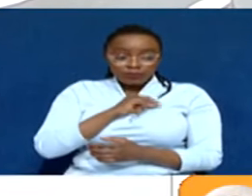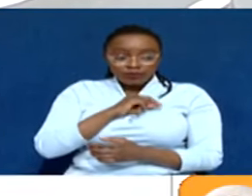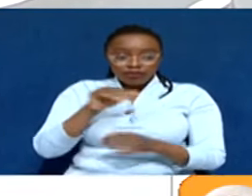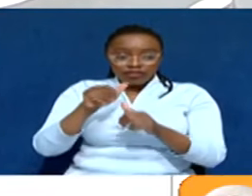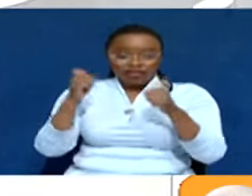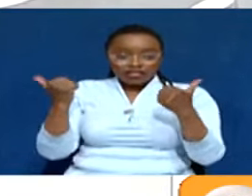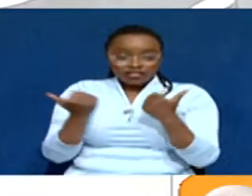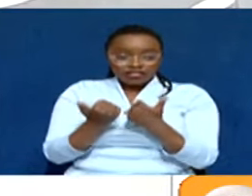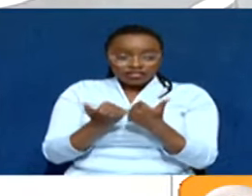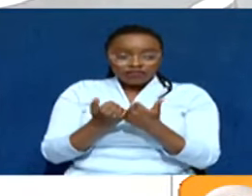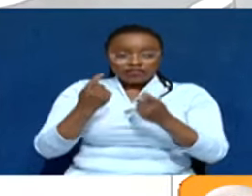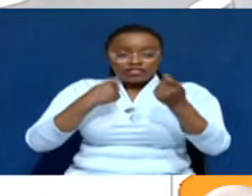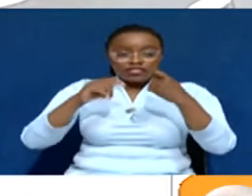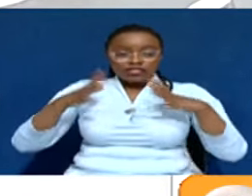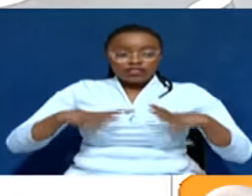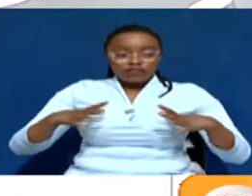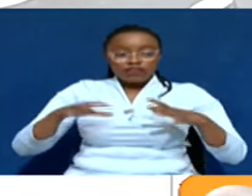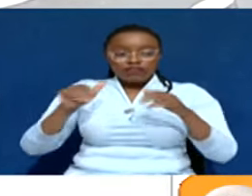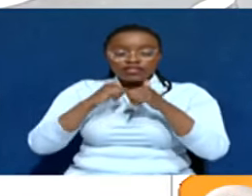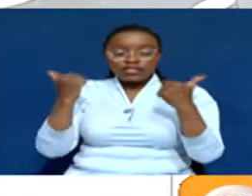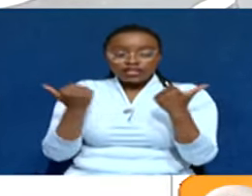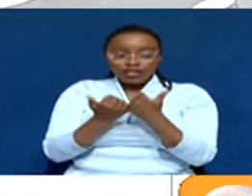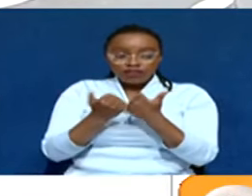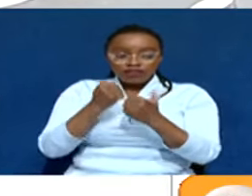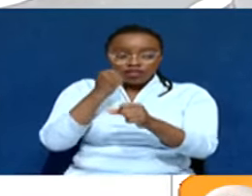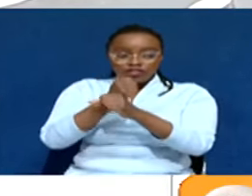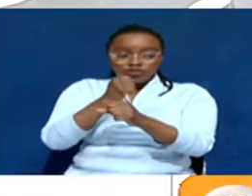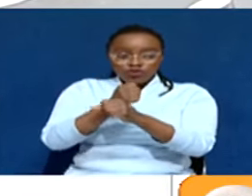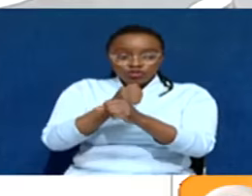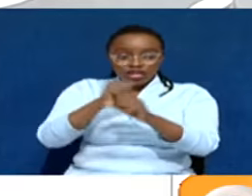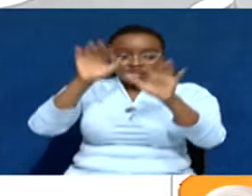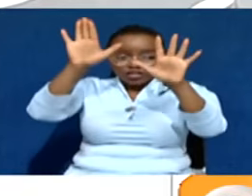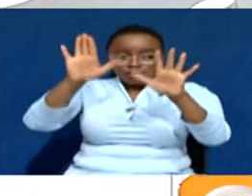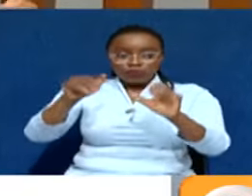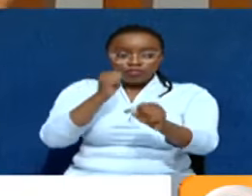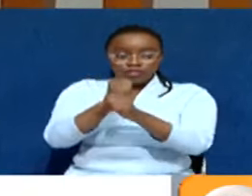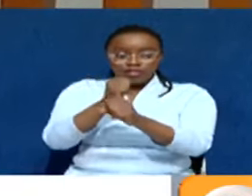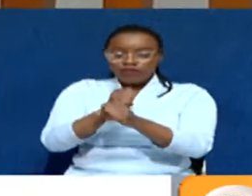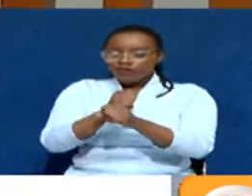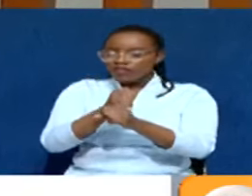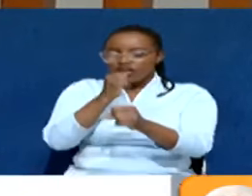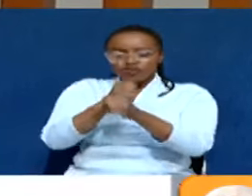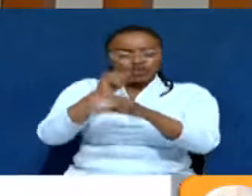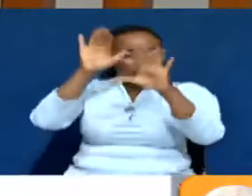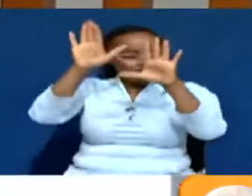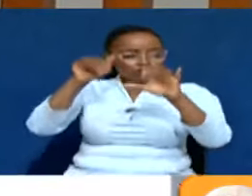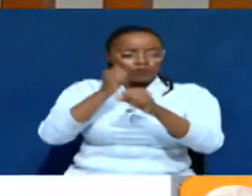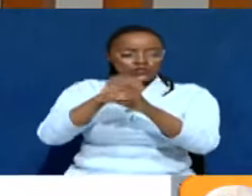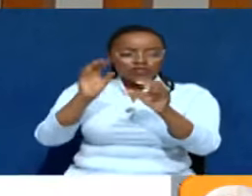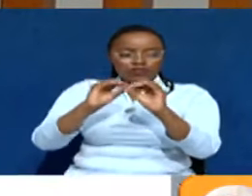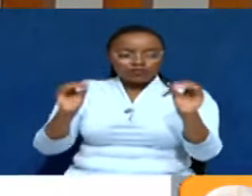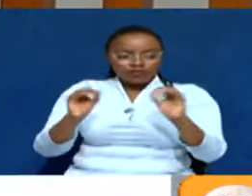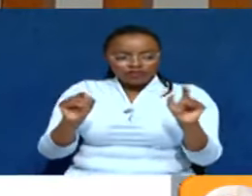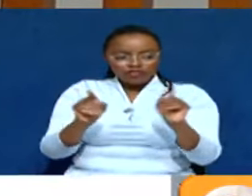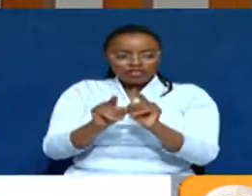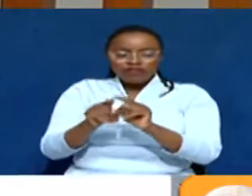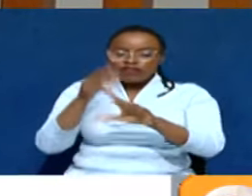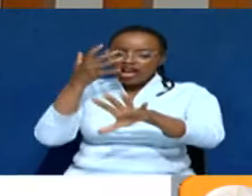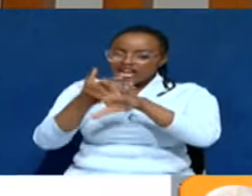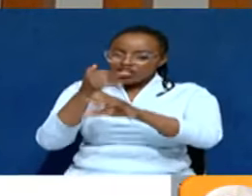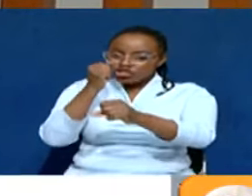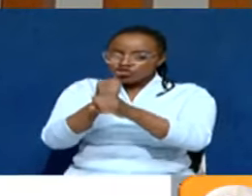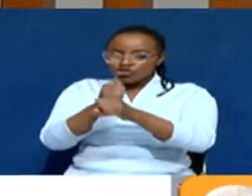the agents. That is human trafficking. He said that agents are doing important job. Yeah. They are not. They are not doing I'm telling you, it's not even a hard